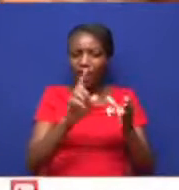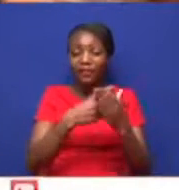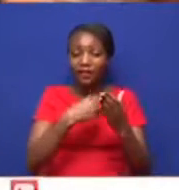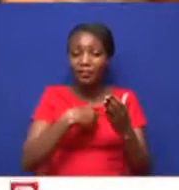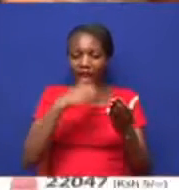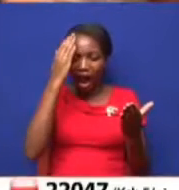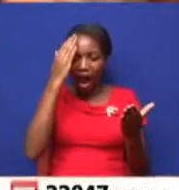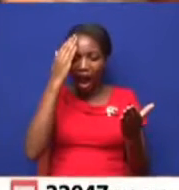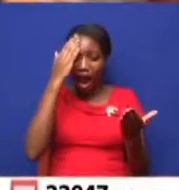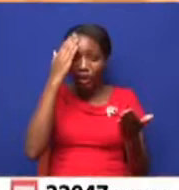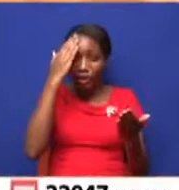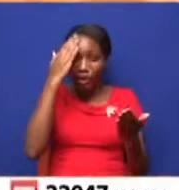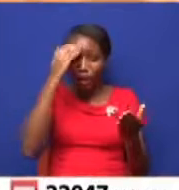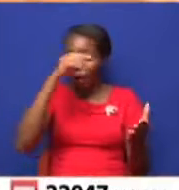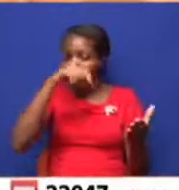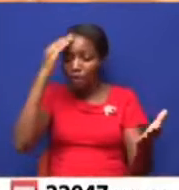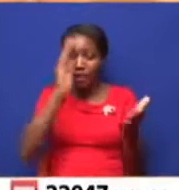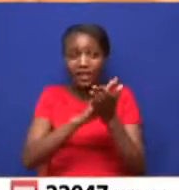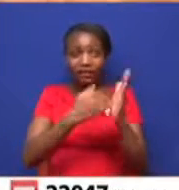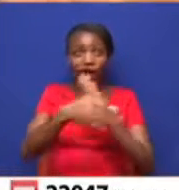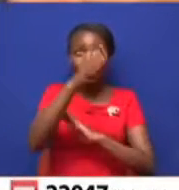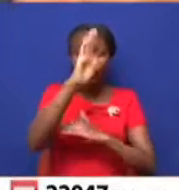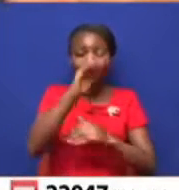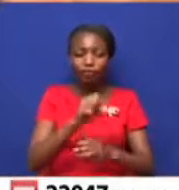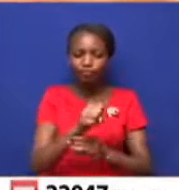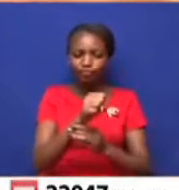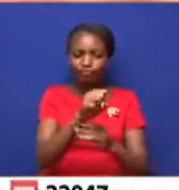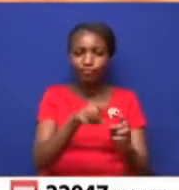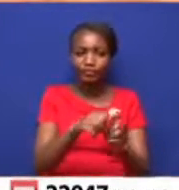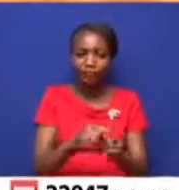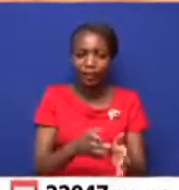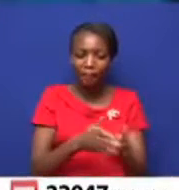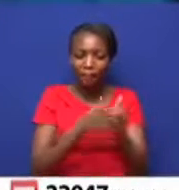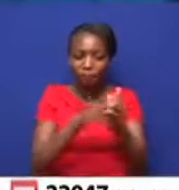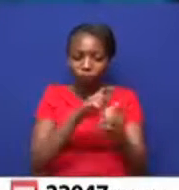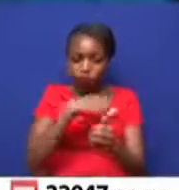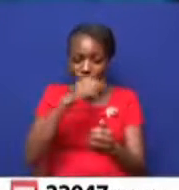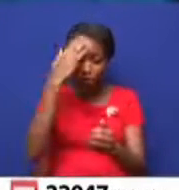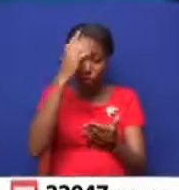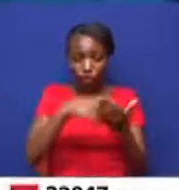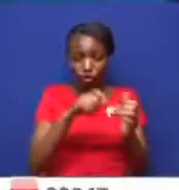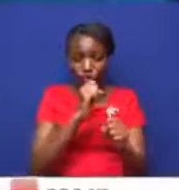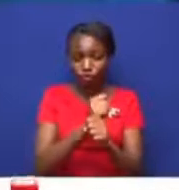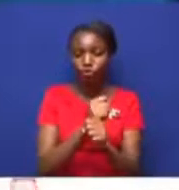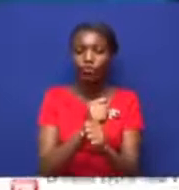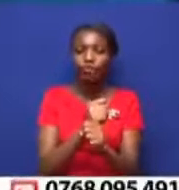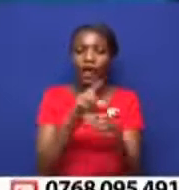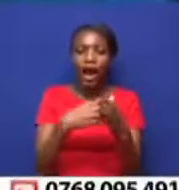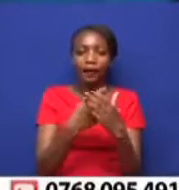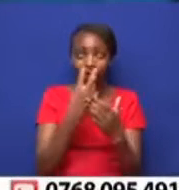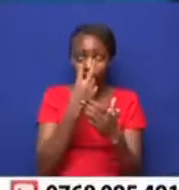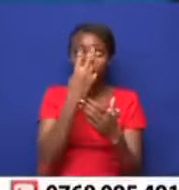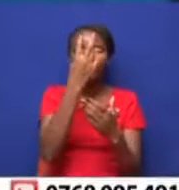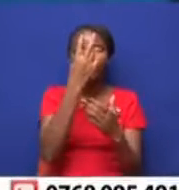that there is a God who will guide us to know what to do. Right. And totally on him, and we could